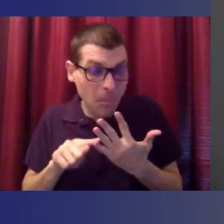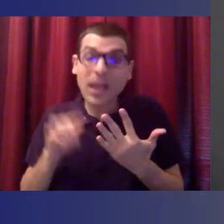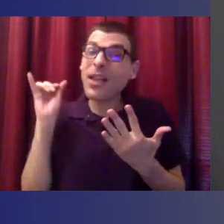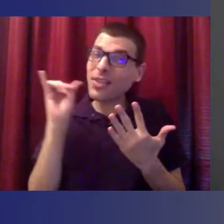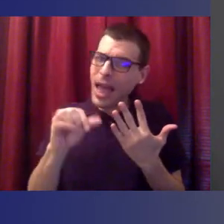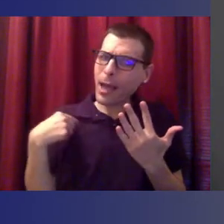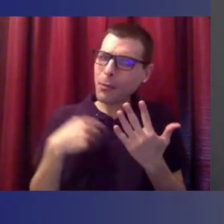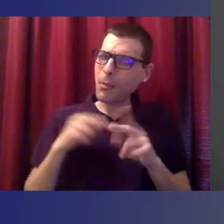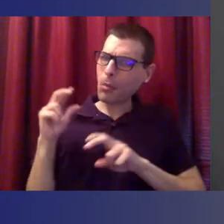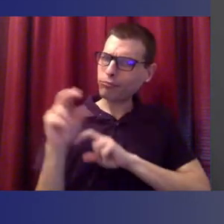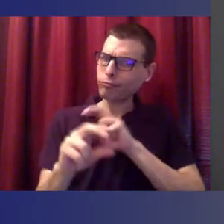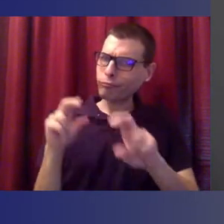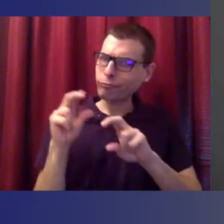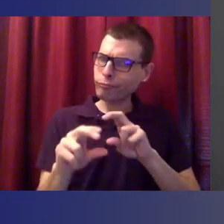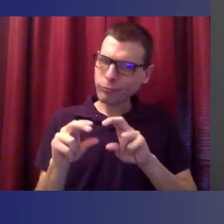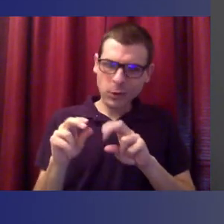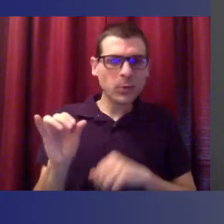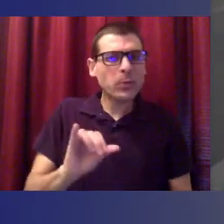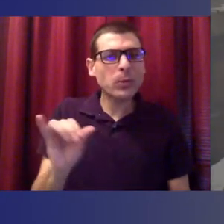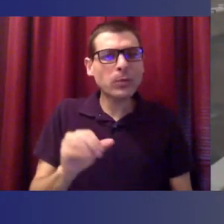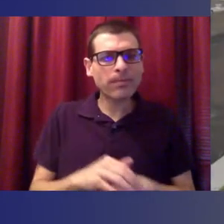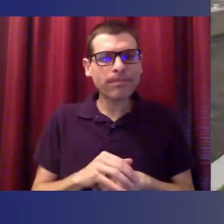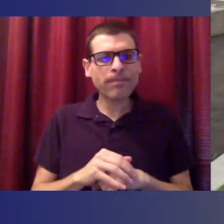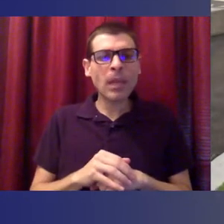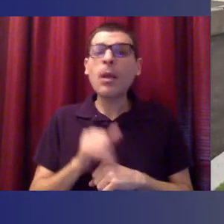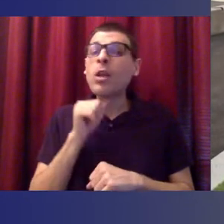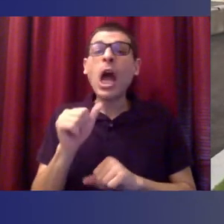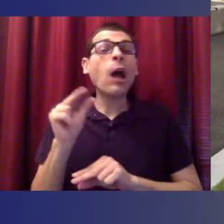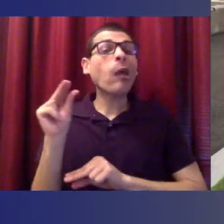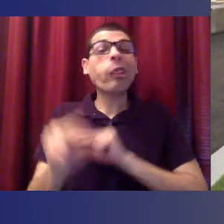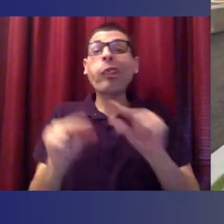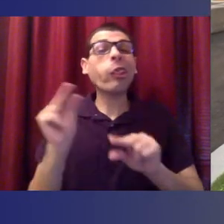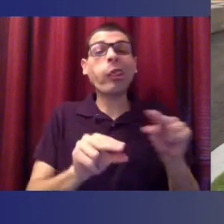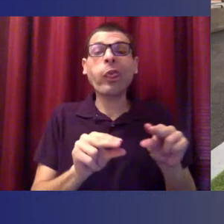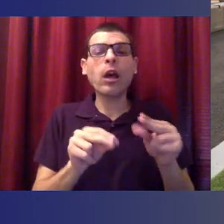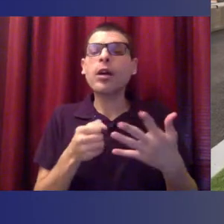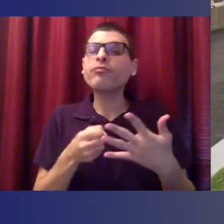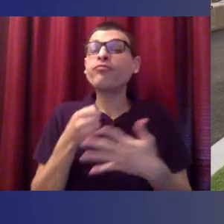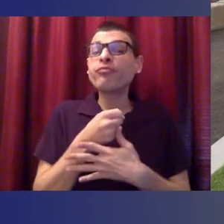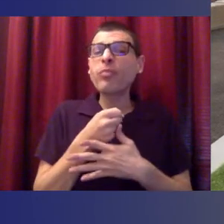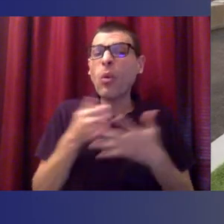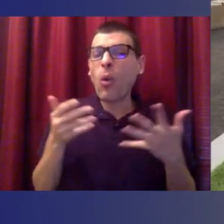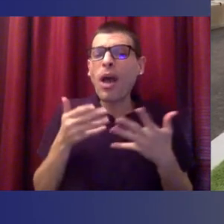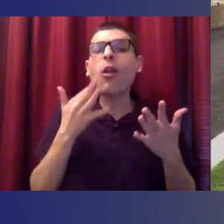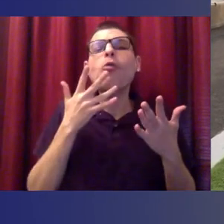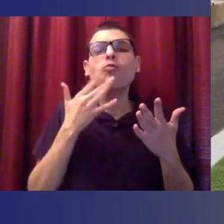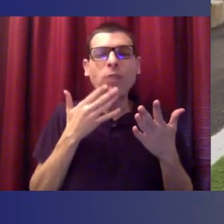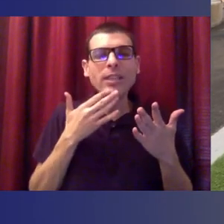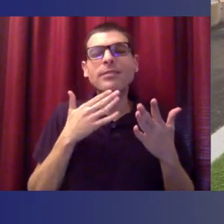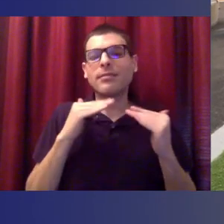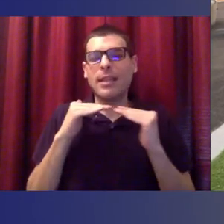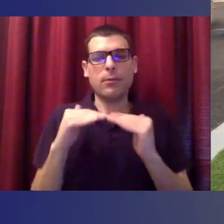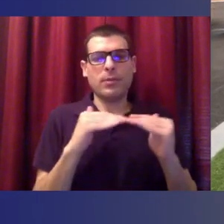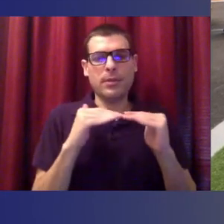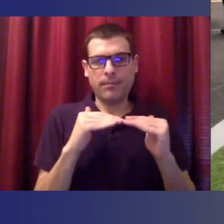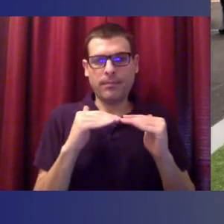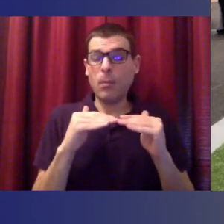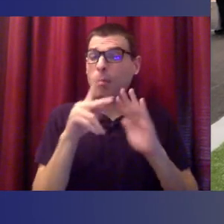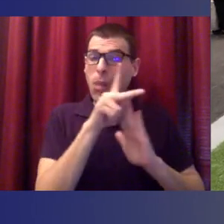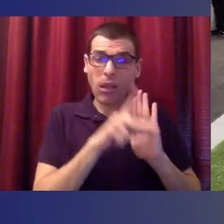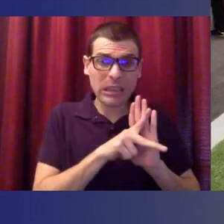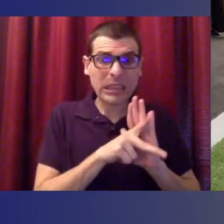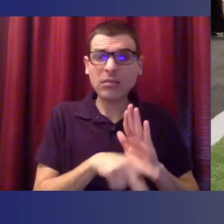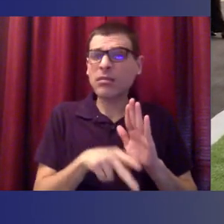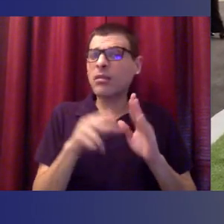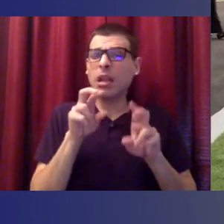finally, it centers racial equity. From the concept to the policies to implementation, Preschool for All